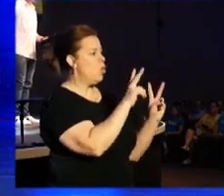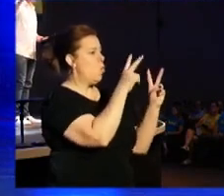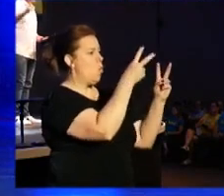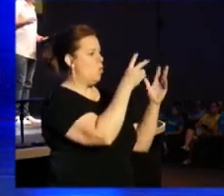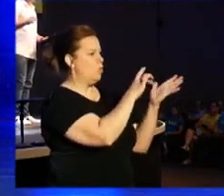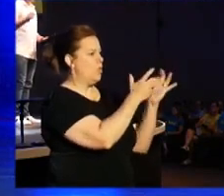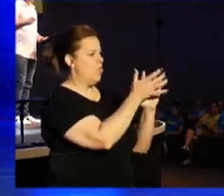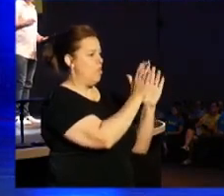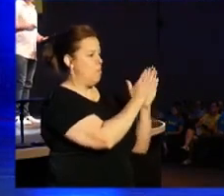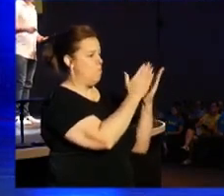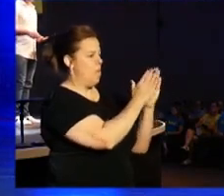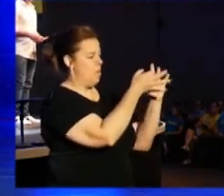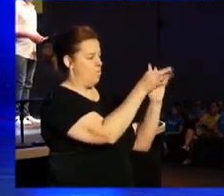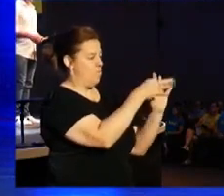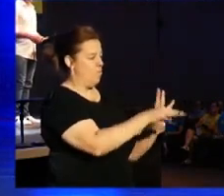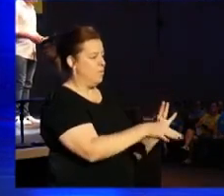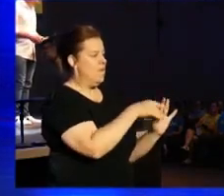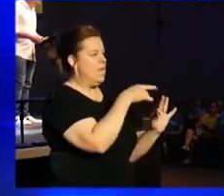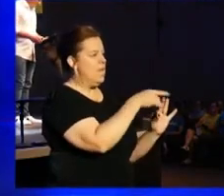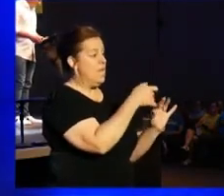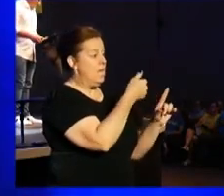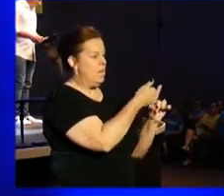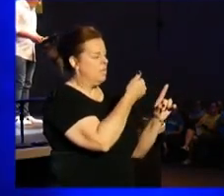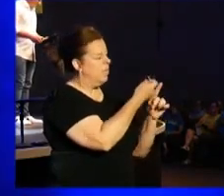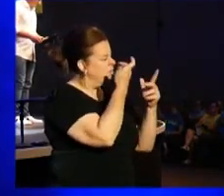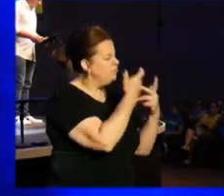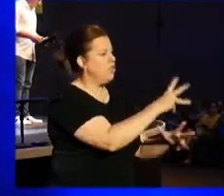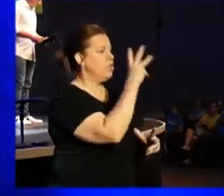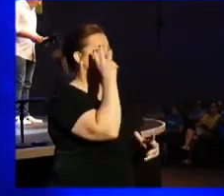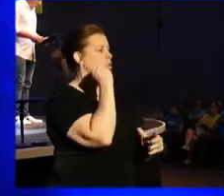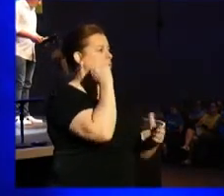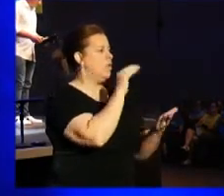That man has tasted the kindness of the Lord.